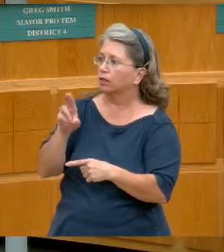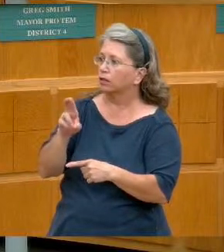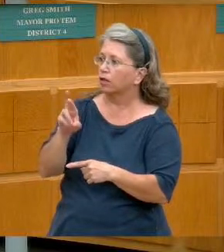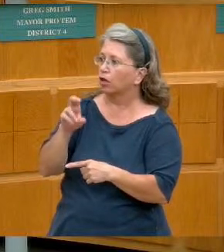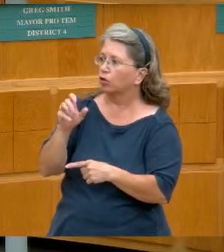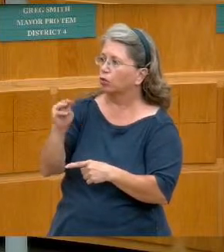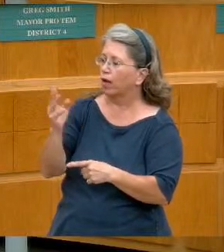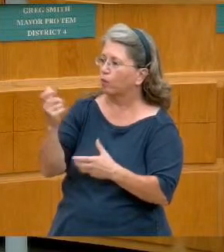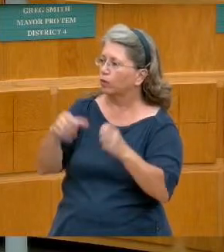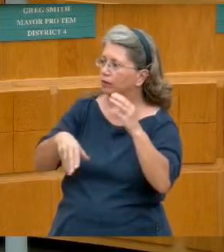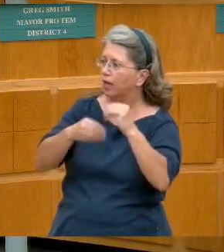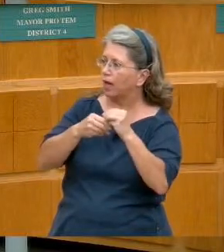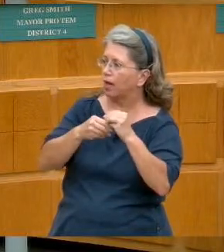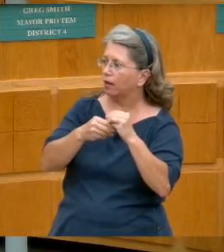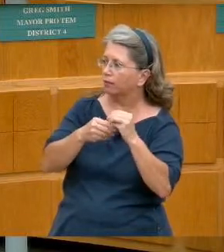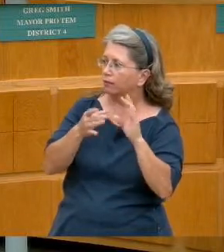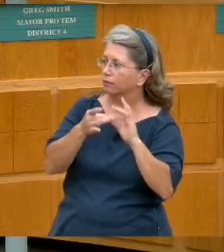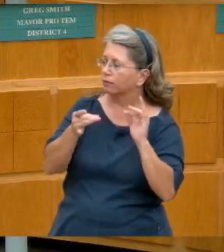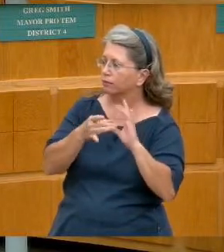Yeah, sure.